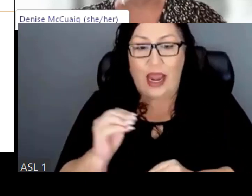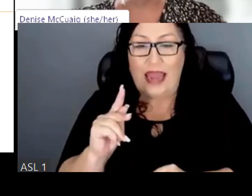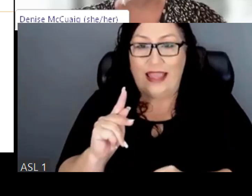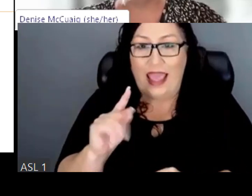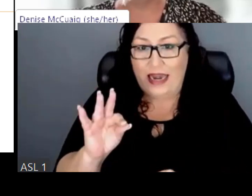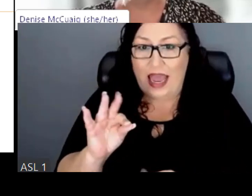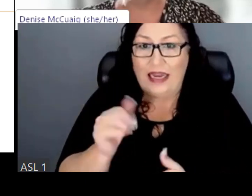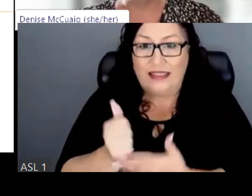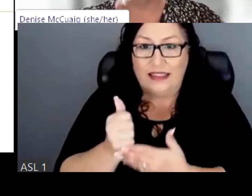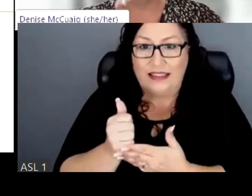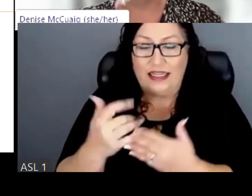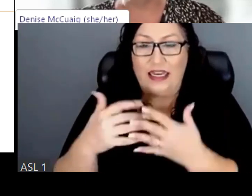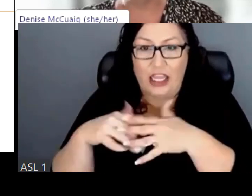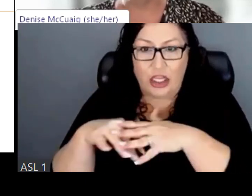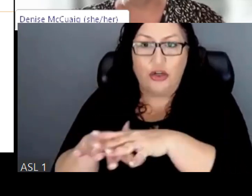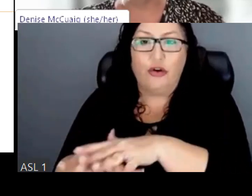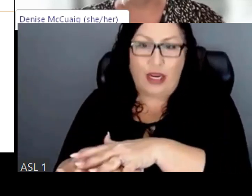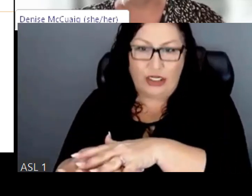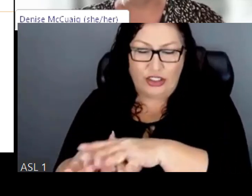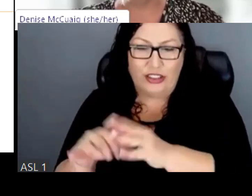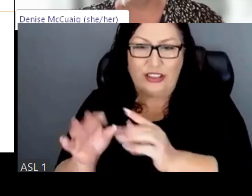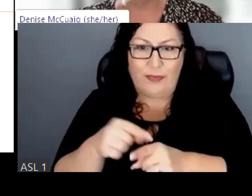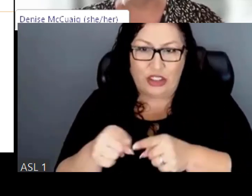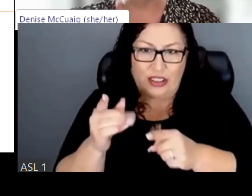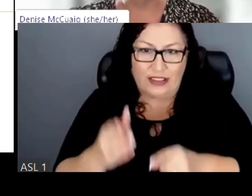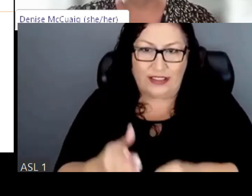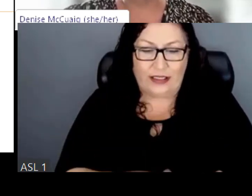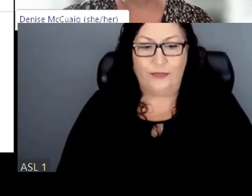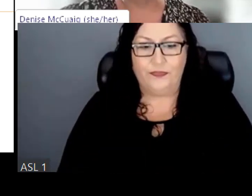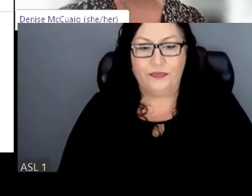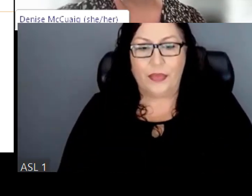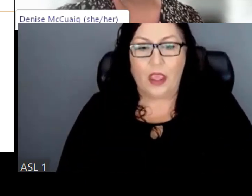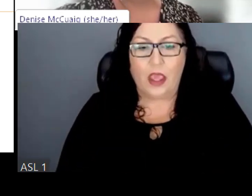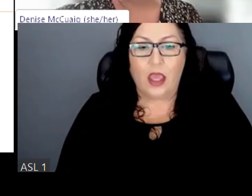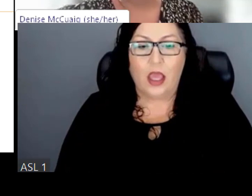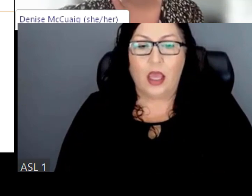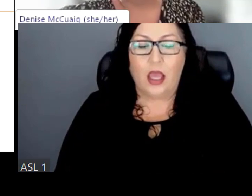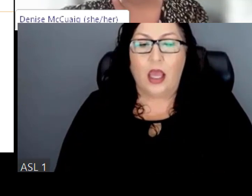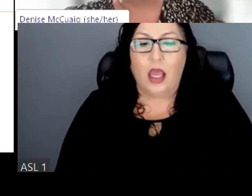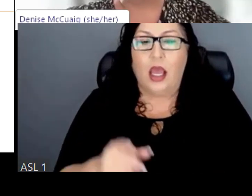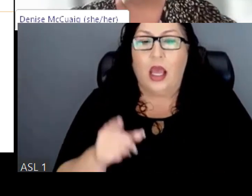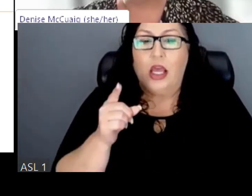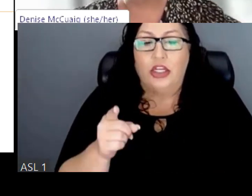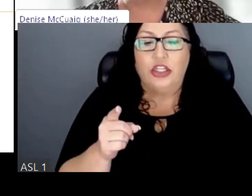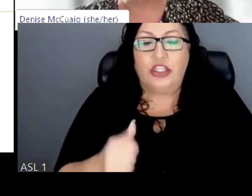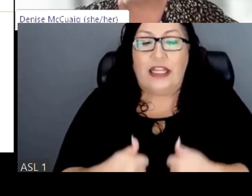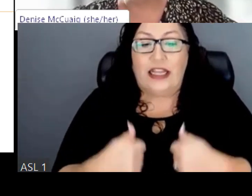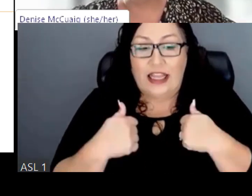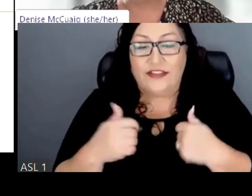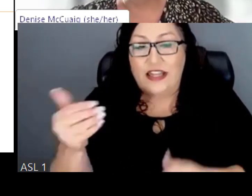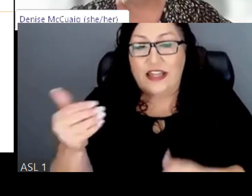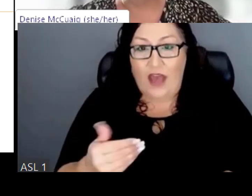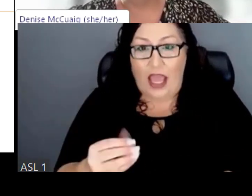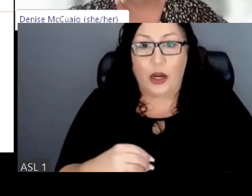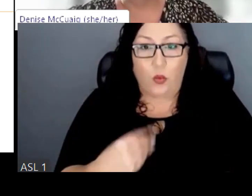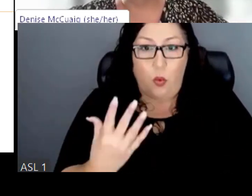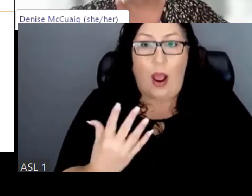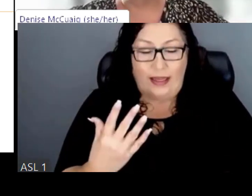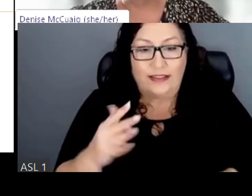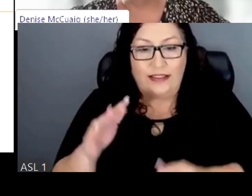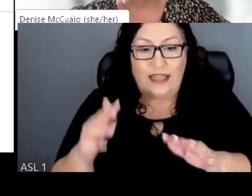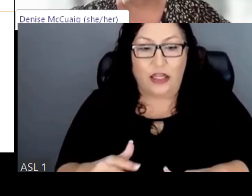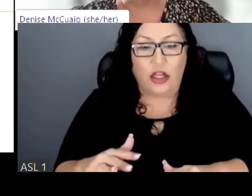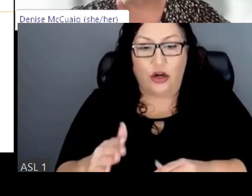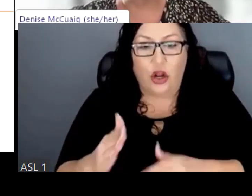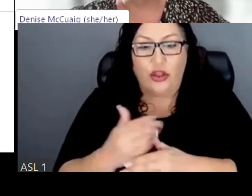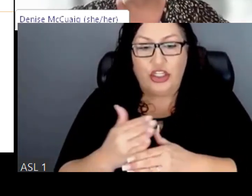teacher and canine assisted integration specialist. She lives as an invited white settler on the